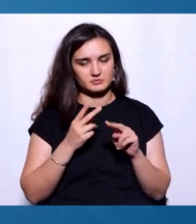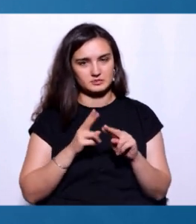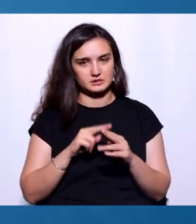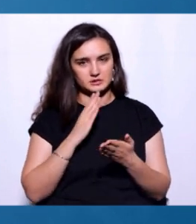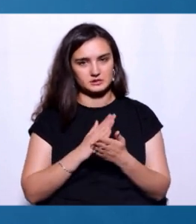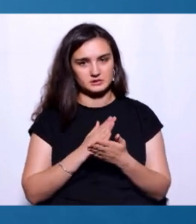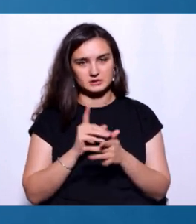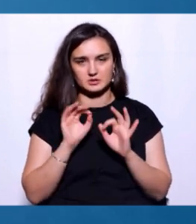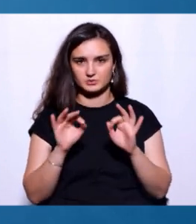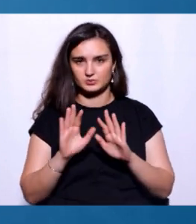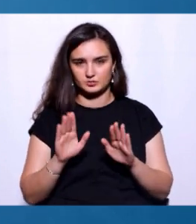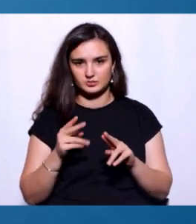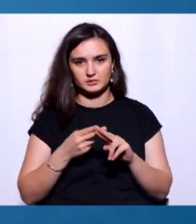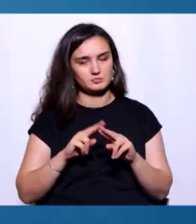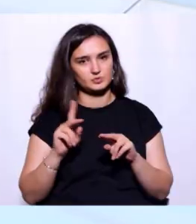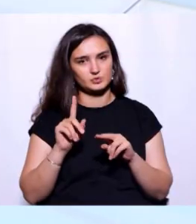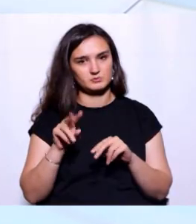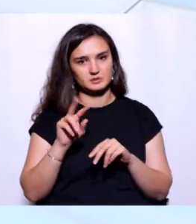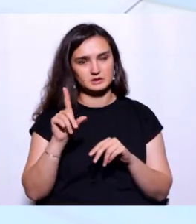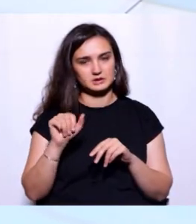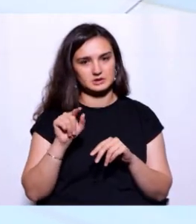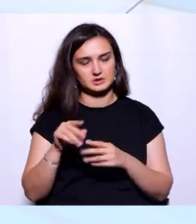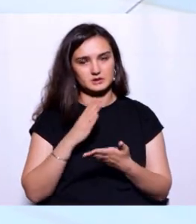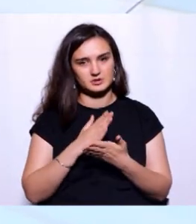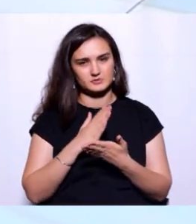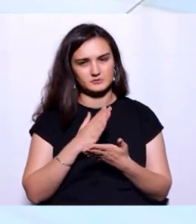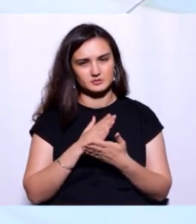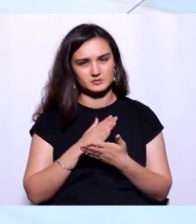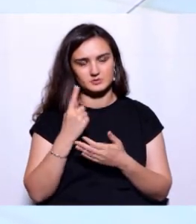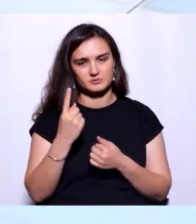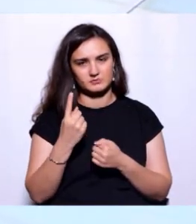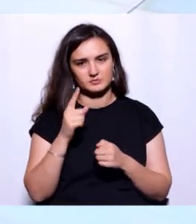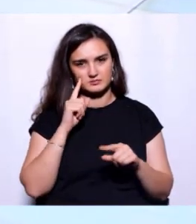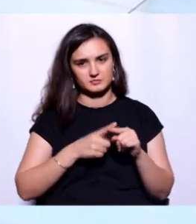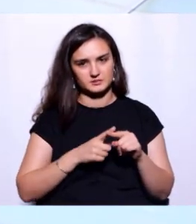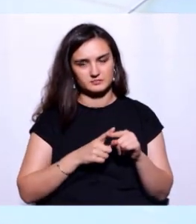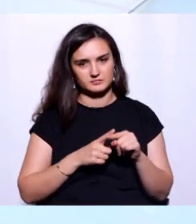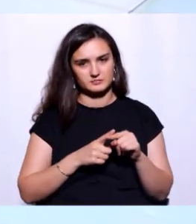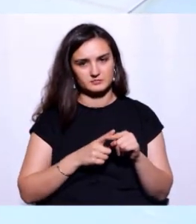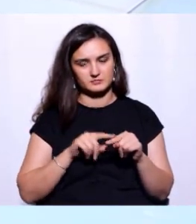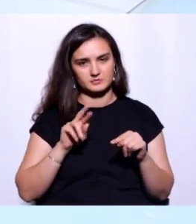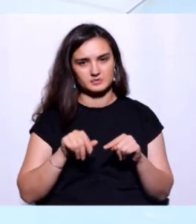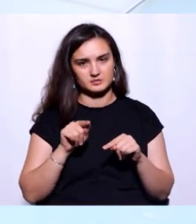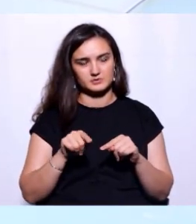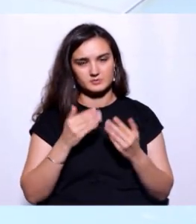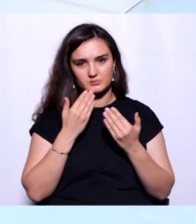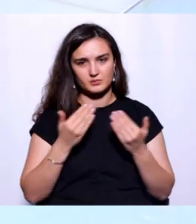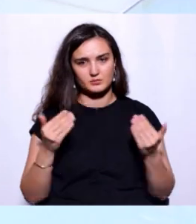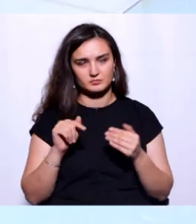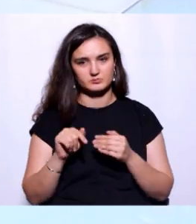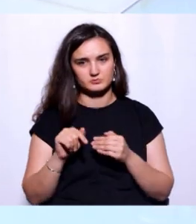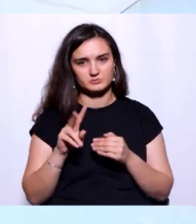is false because Lisa has one brother. And the last